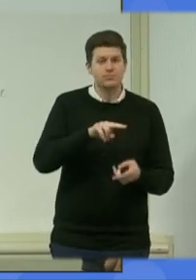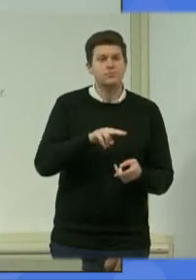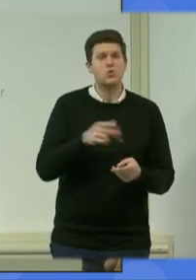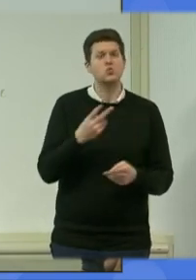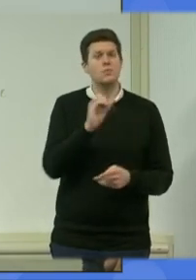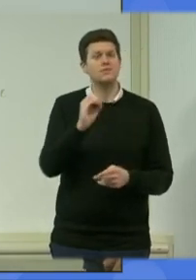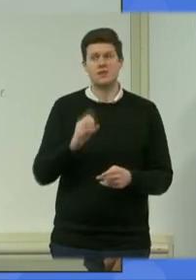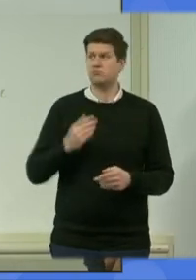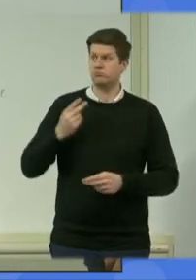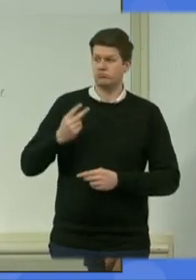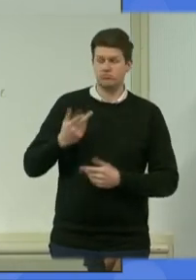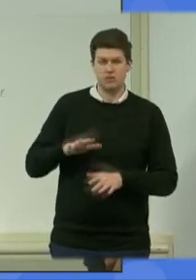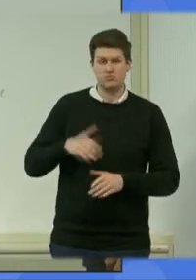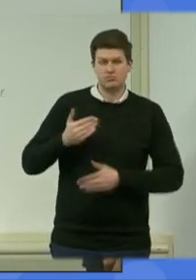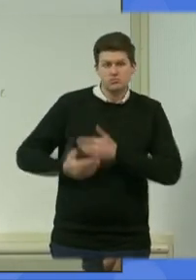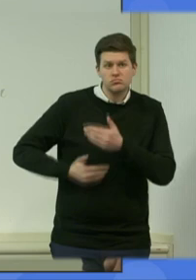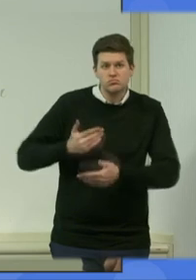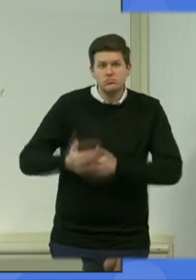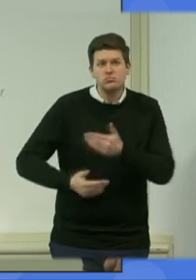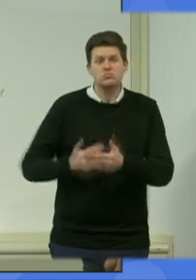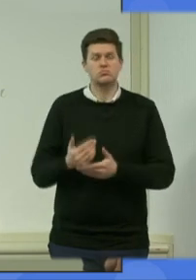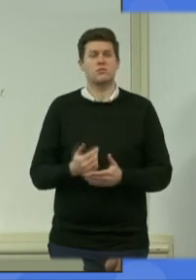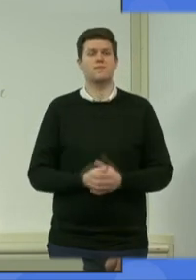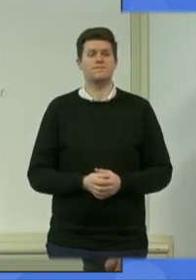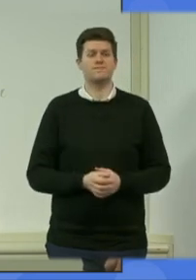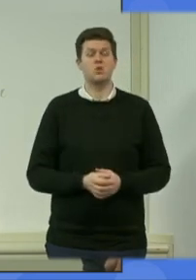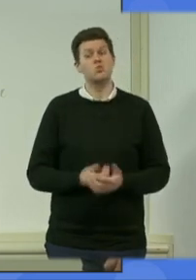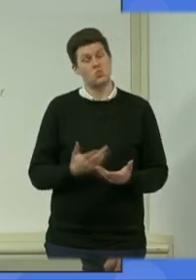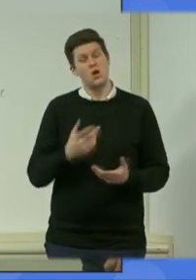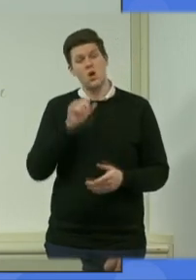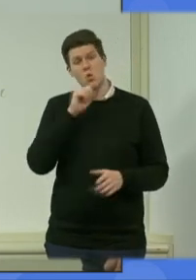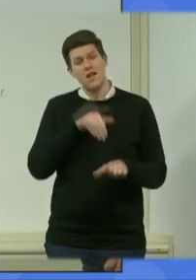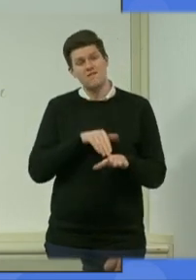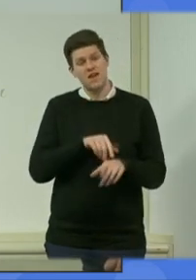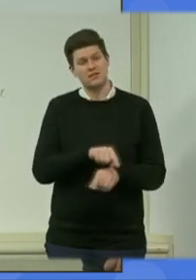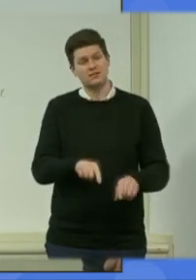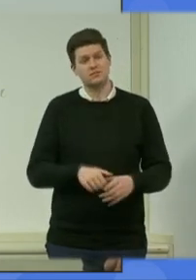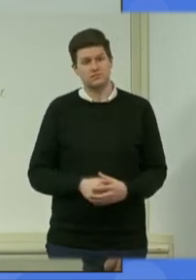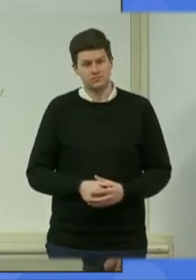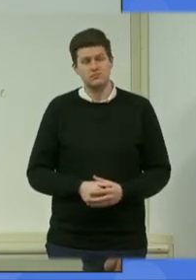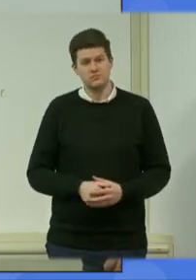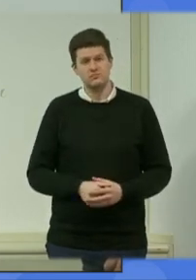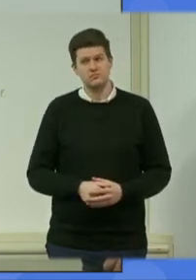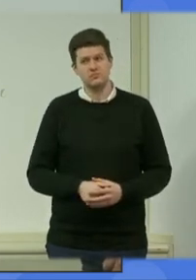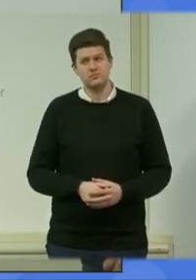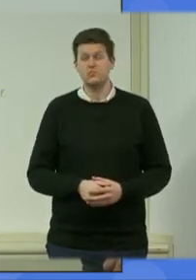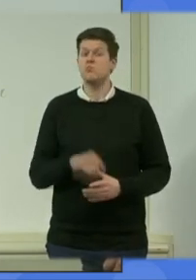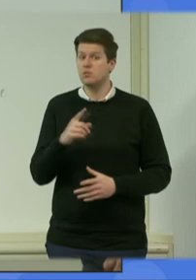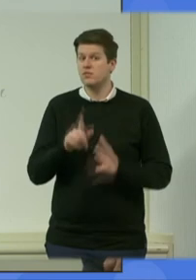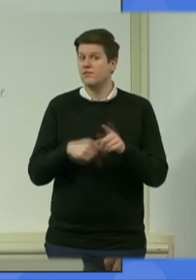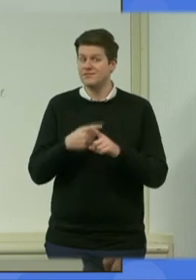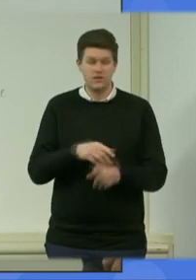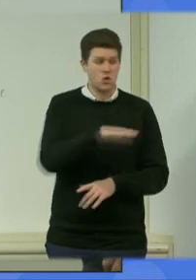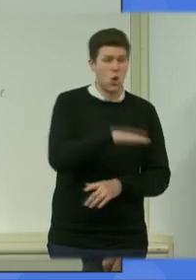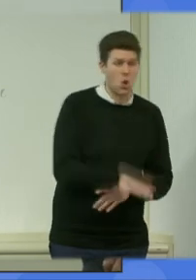since the 2016 referendum. So we see that these things have an impact. Conversely, though, obviously, if taxation is too low,